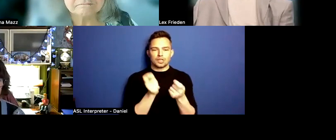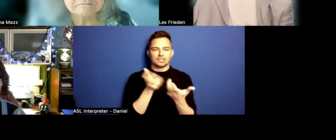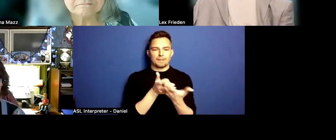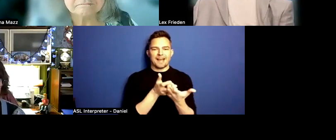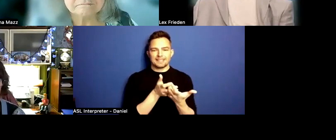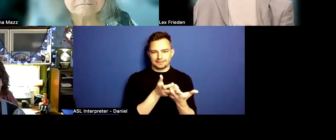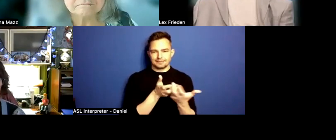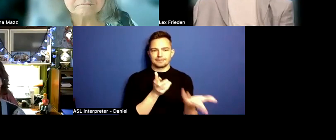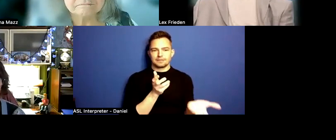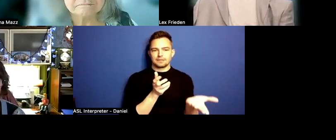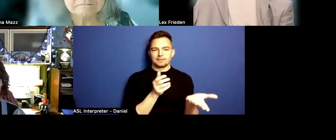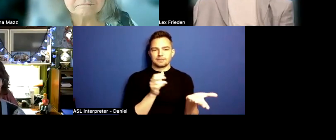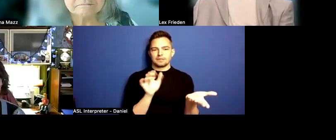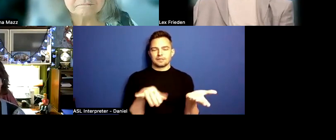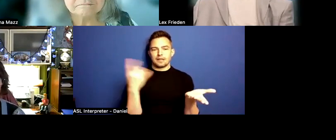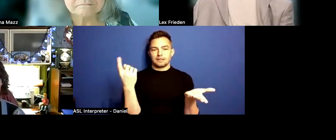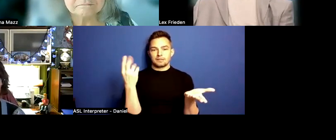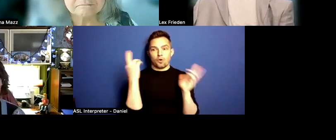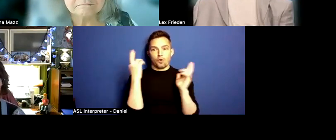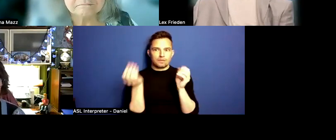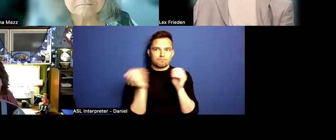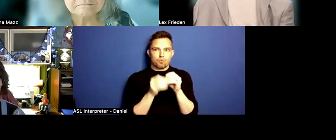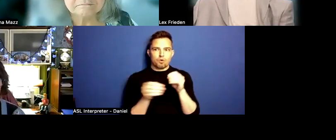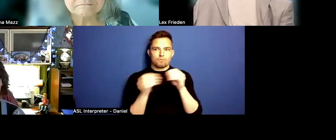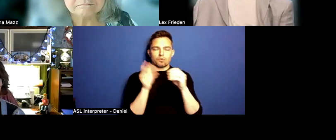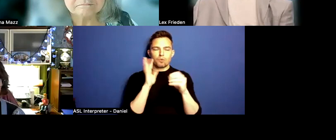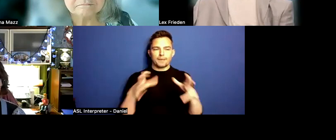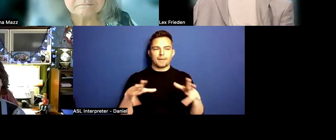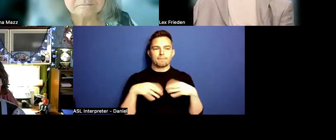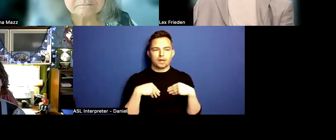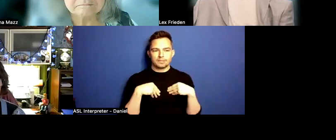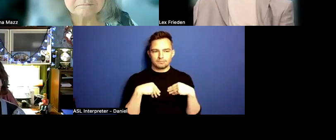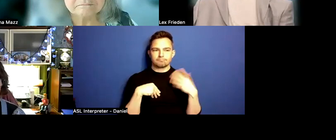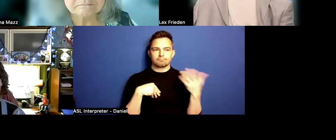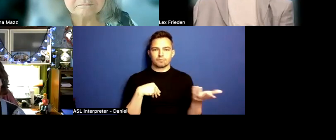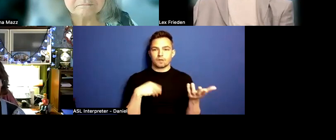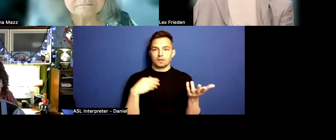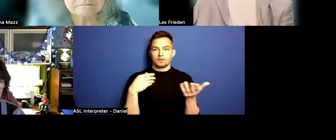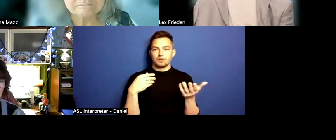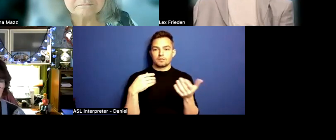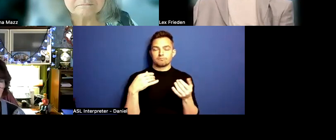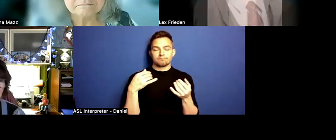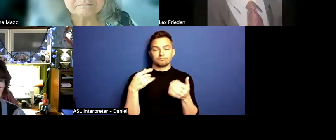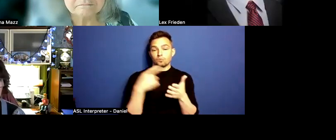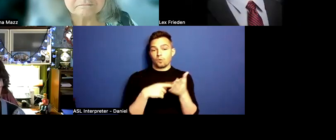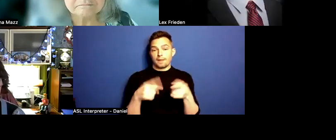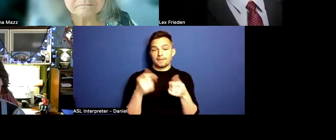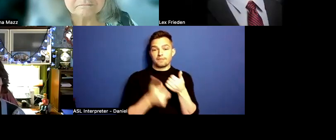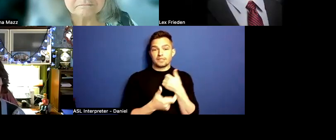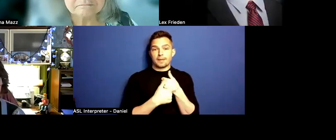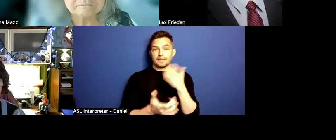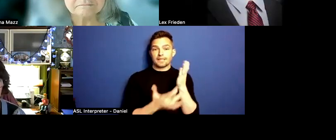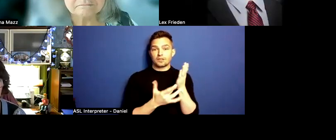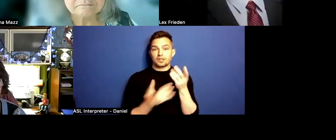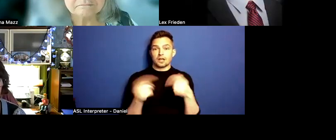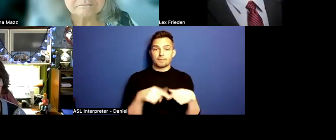that hopefully more and more will be embraced. And of course, what happens every time technology comes into play, or anything new comes